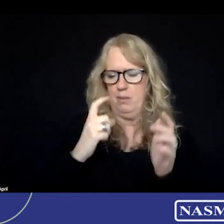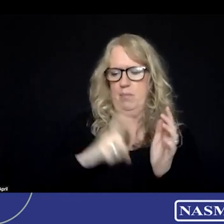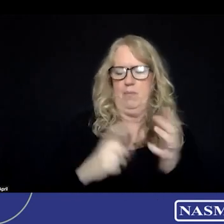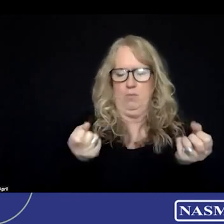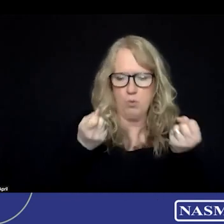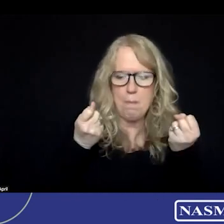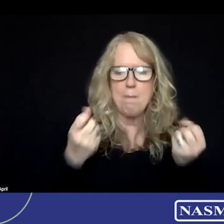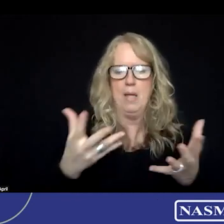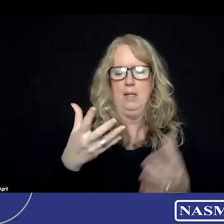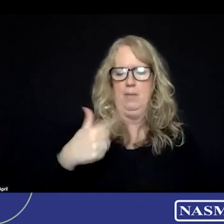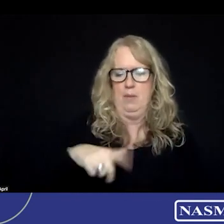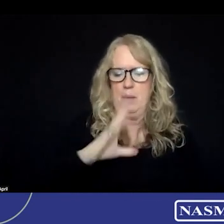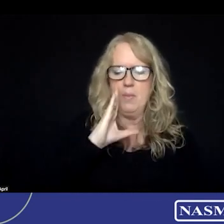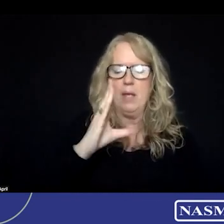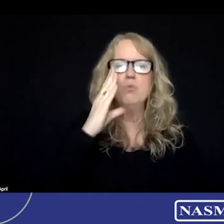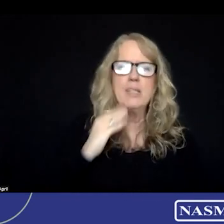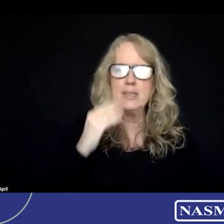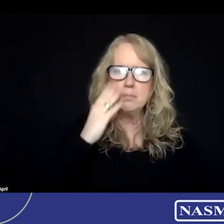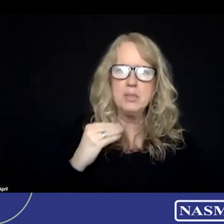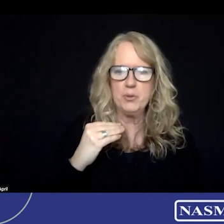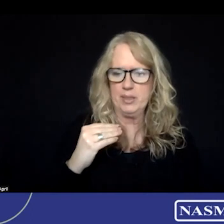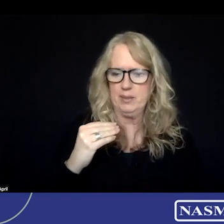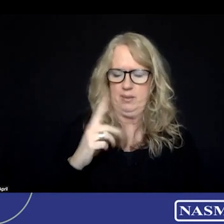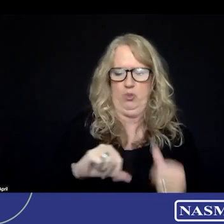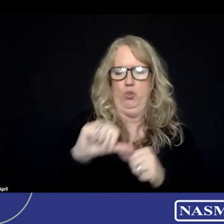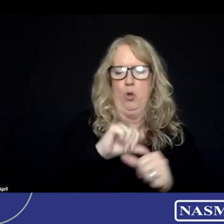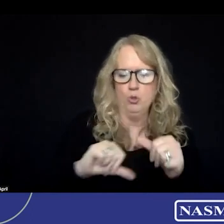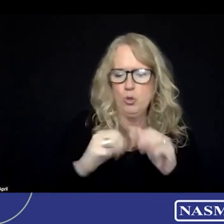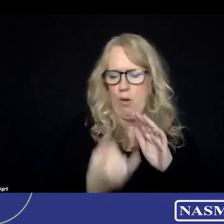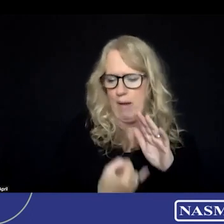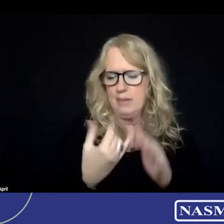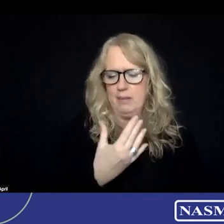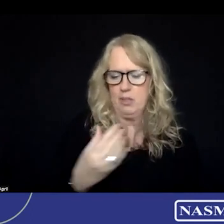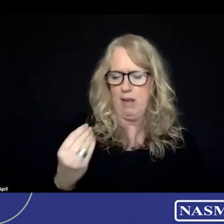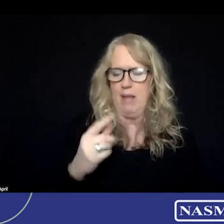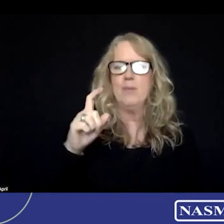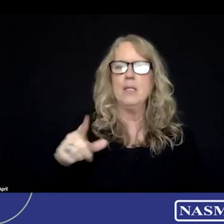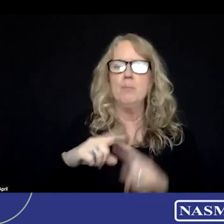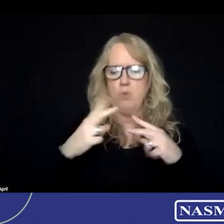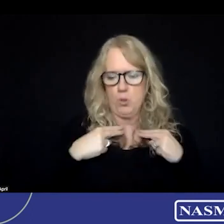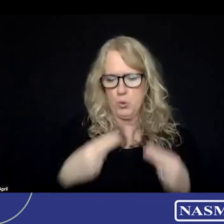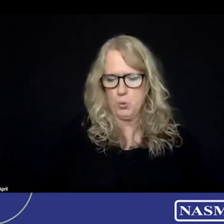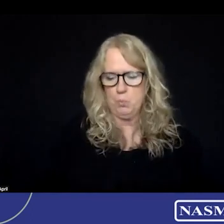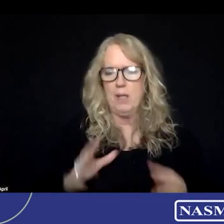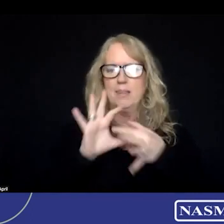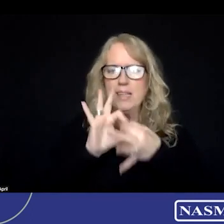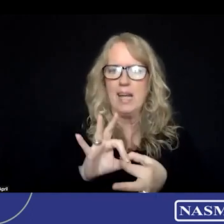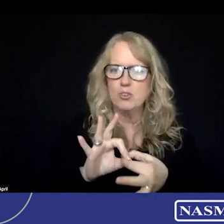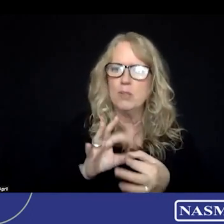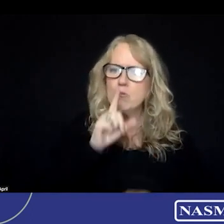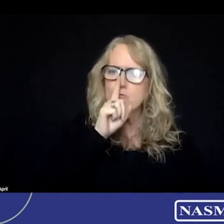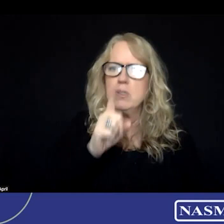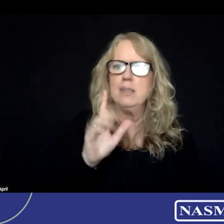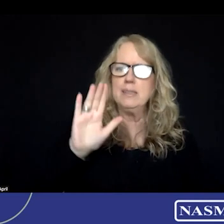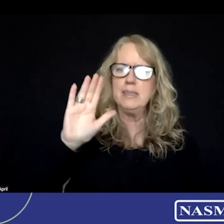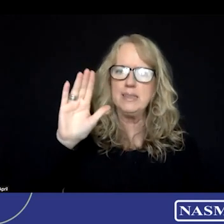of them, they were experiencing social isolation and the need for human connection. That really seemed to be the